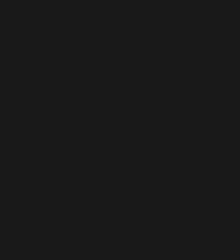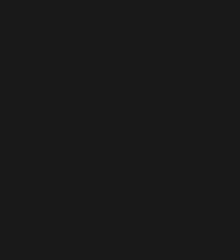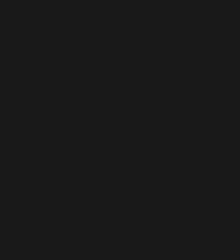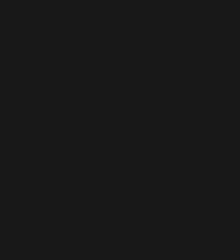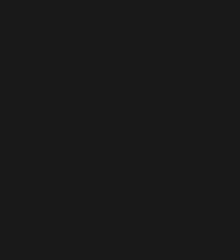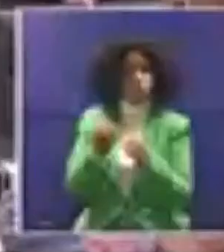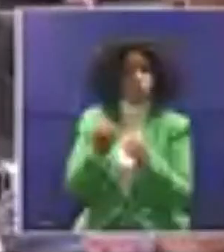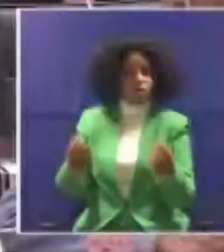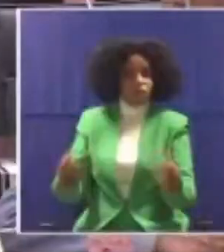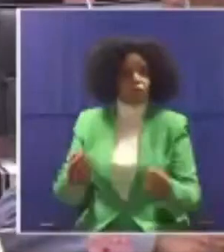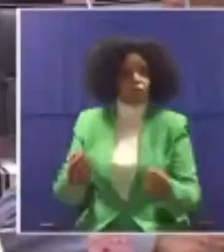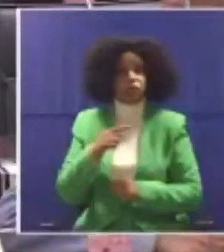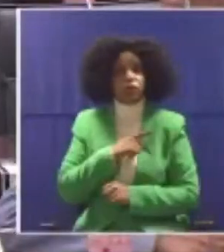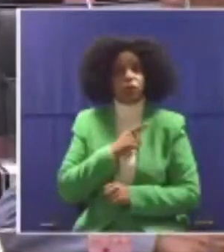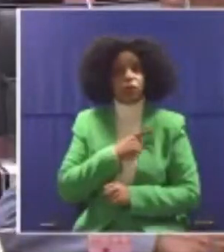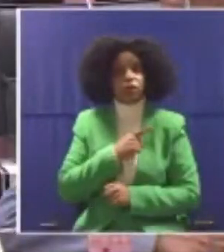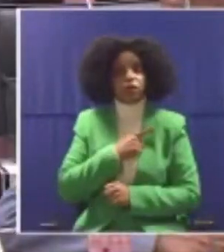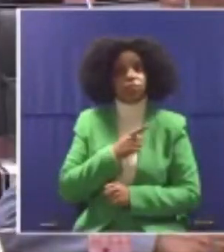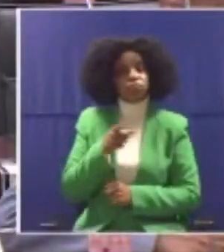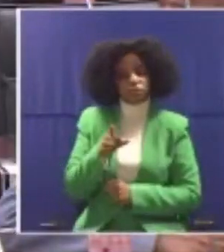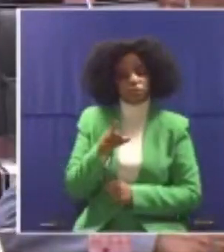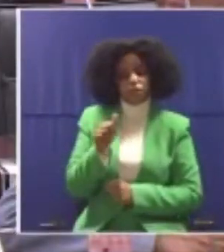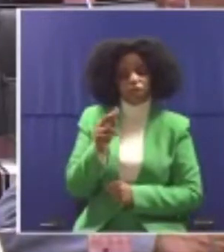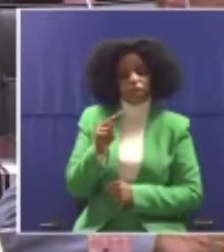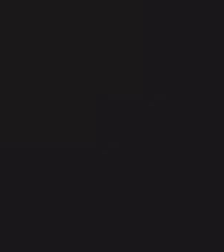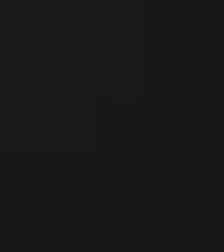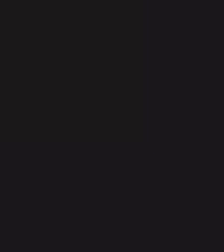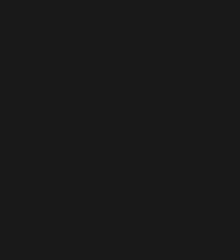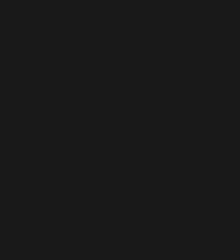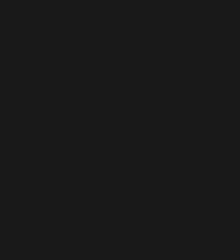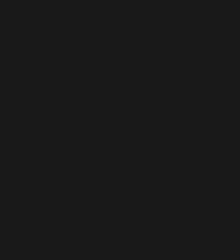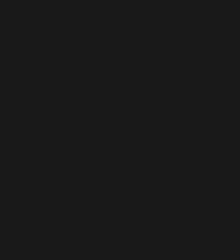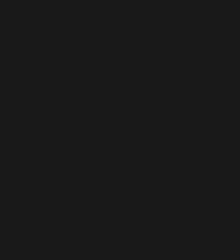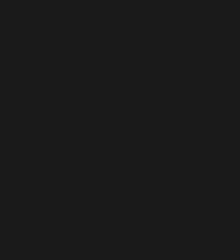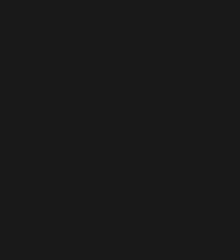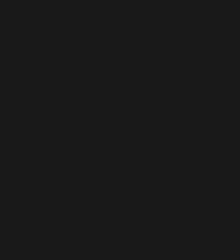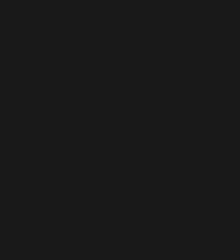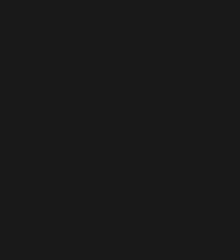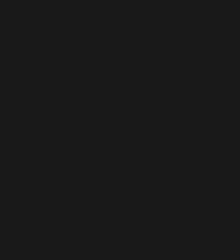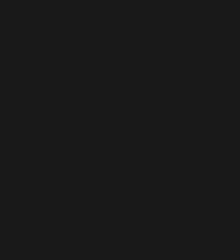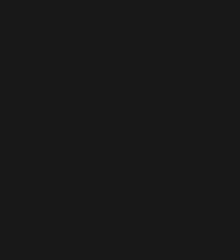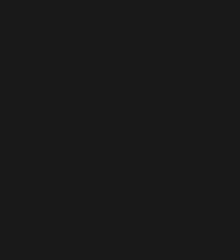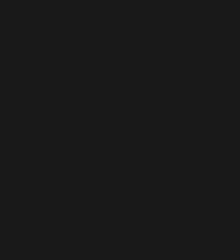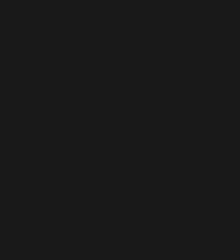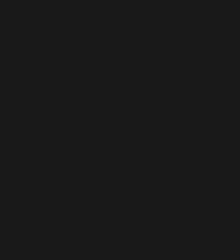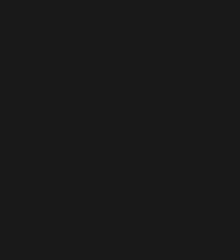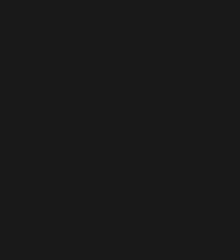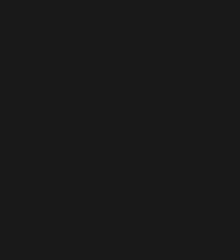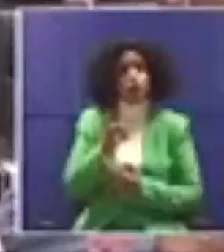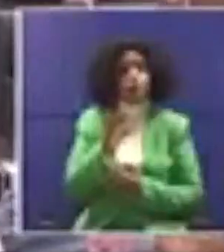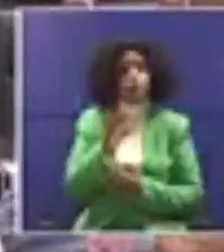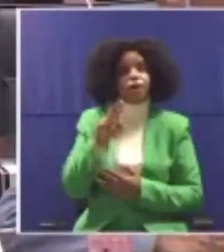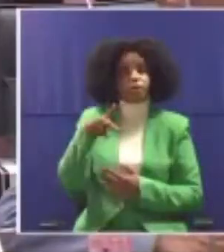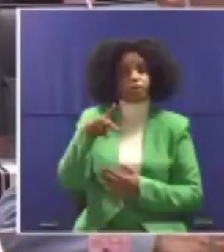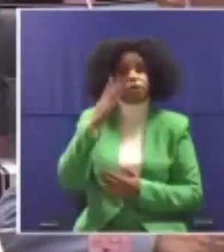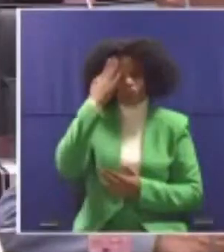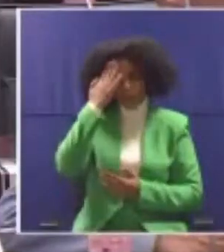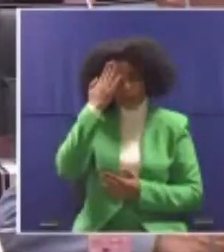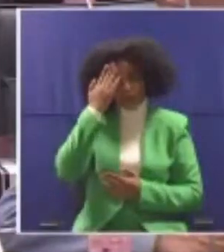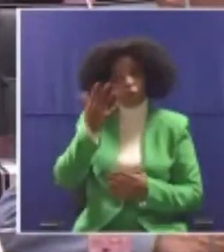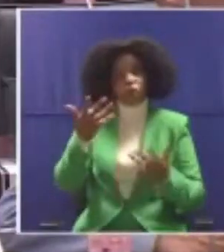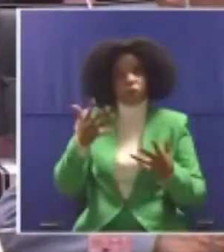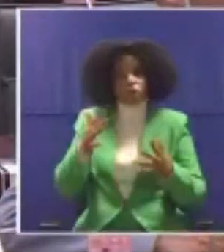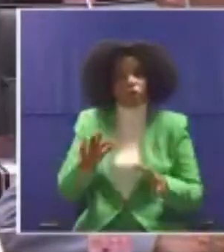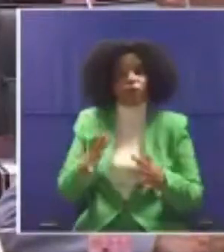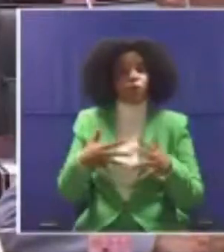admit that the ANC is definitely going to lose. I never. Also, the fact that the IFP is known to have brought sense and stability